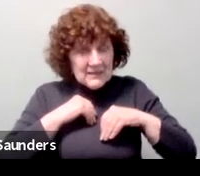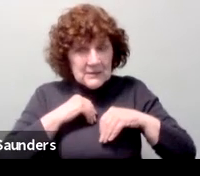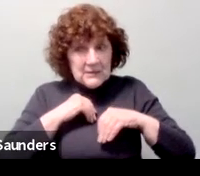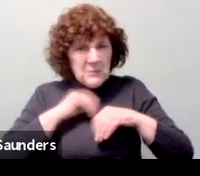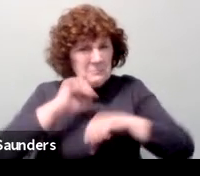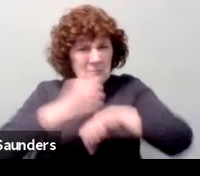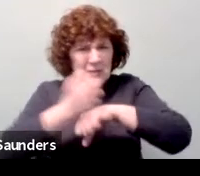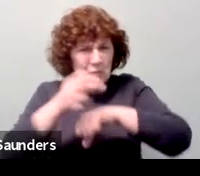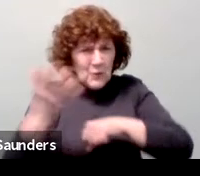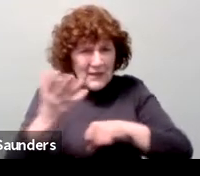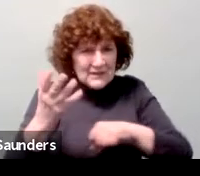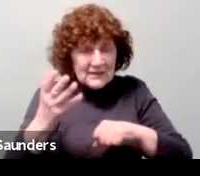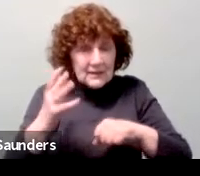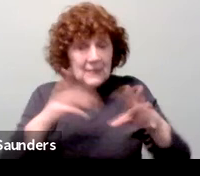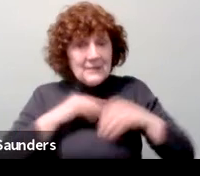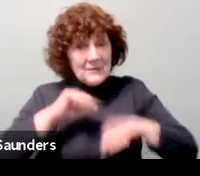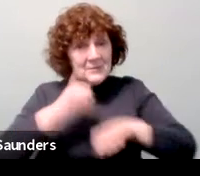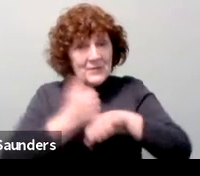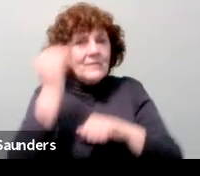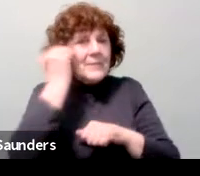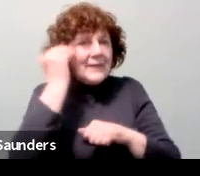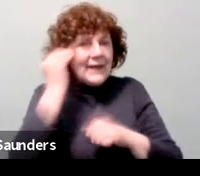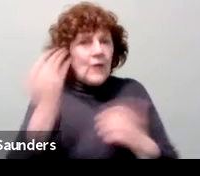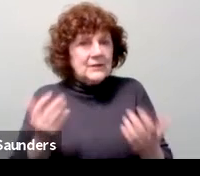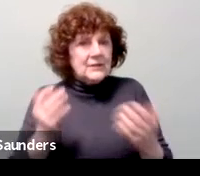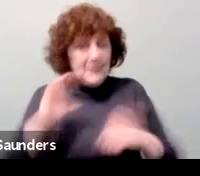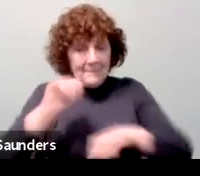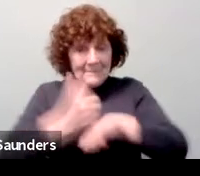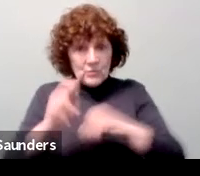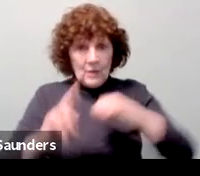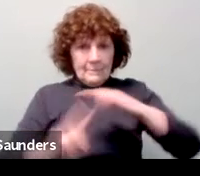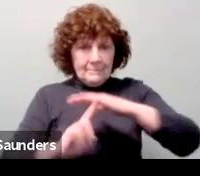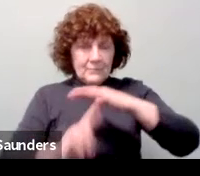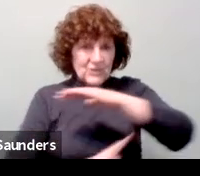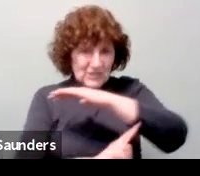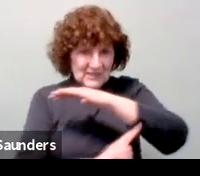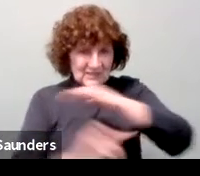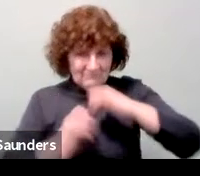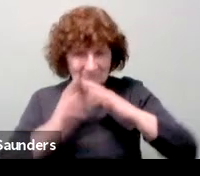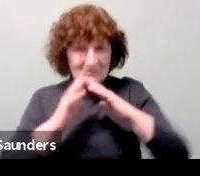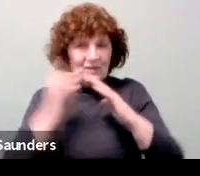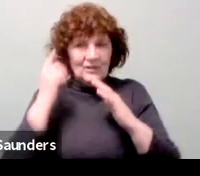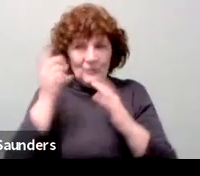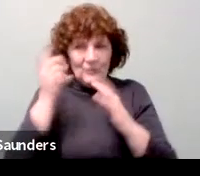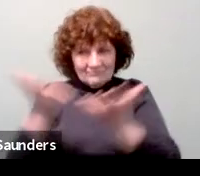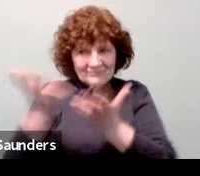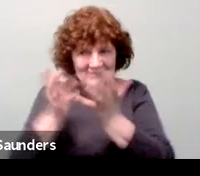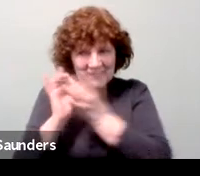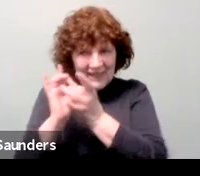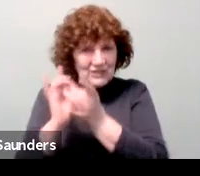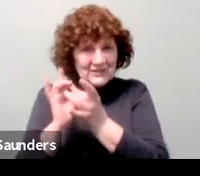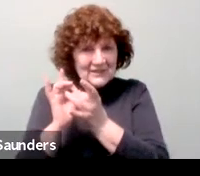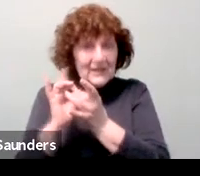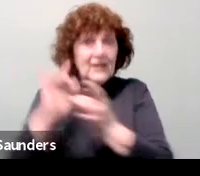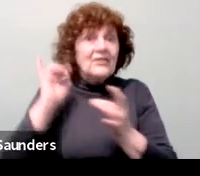of love and connection. That's the foundation for how this month ought to be